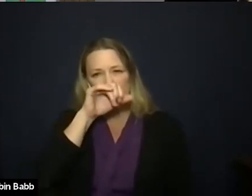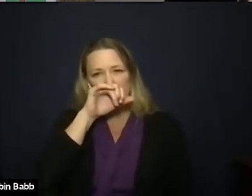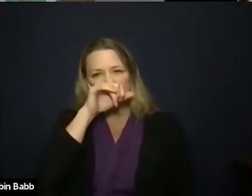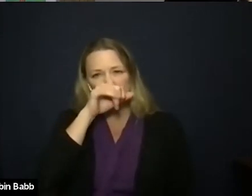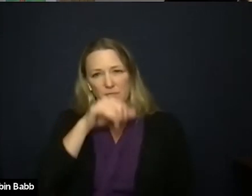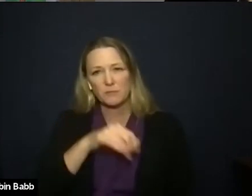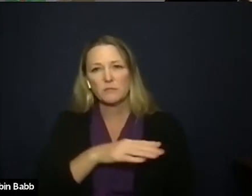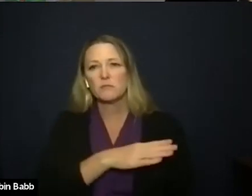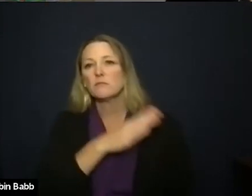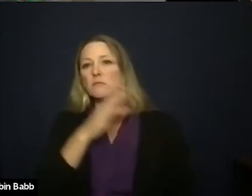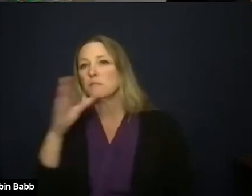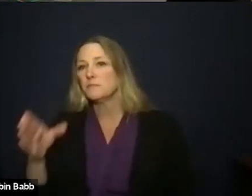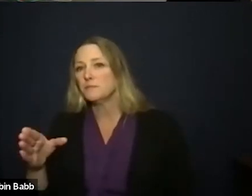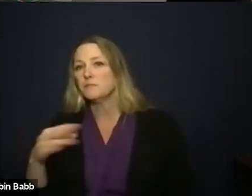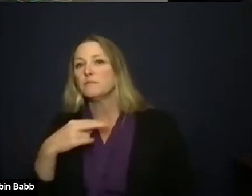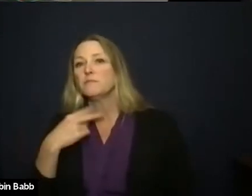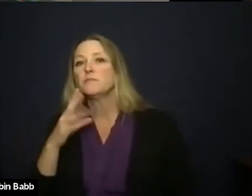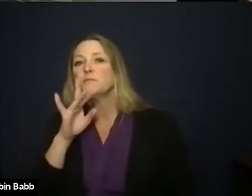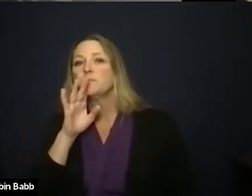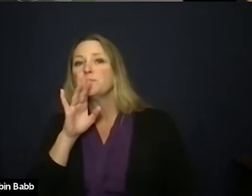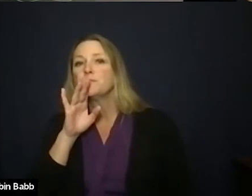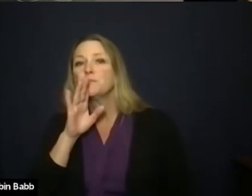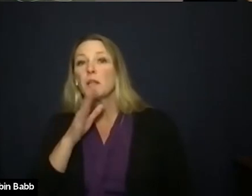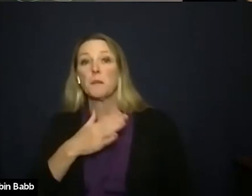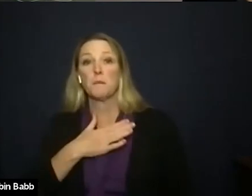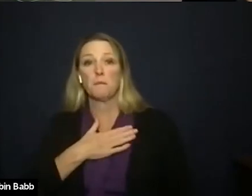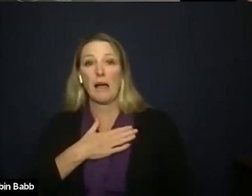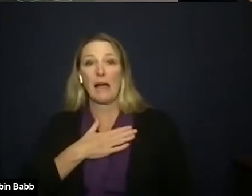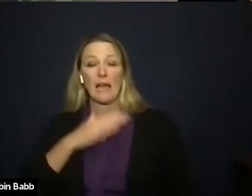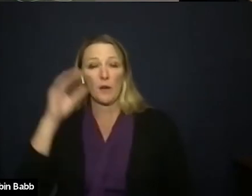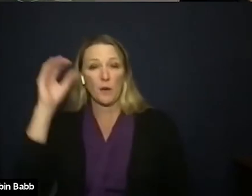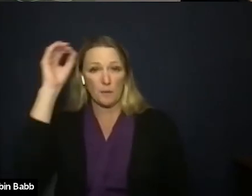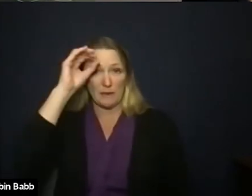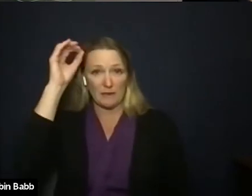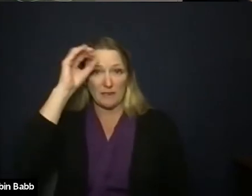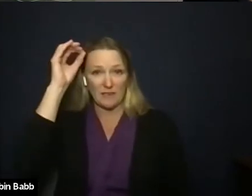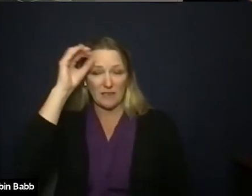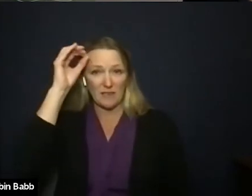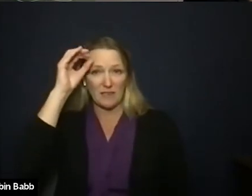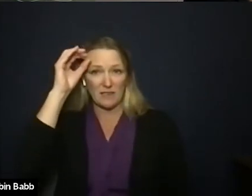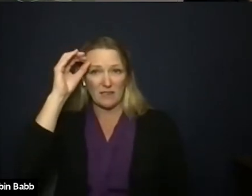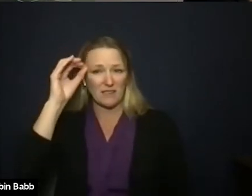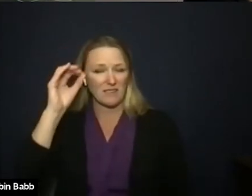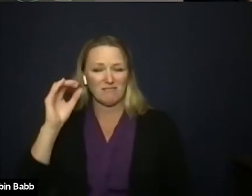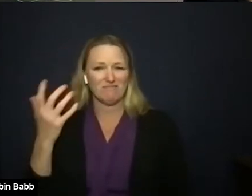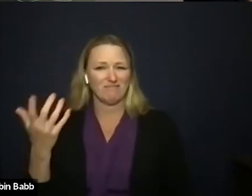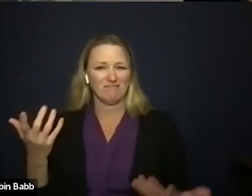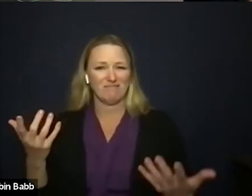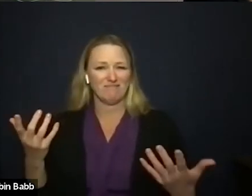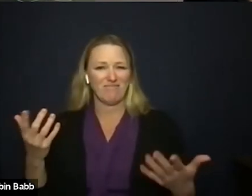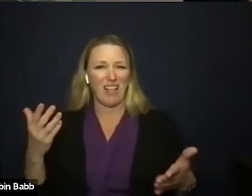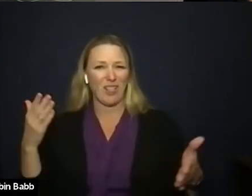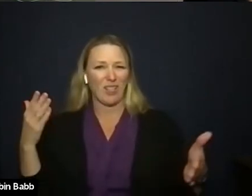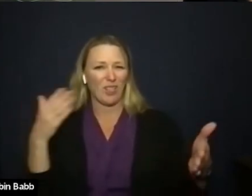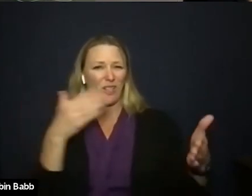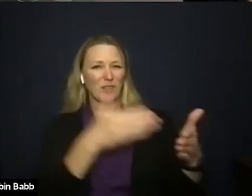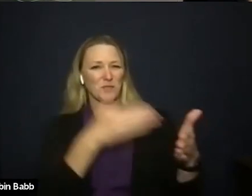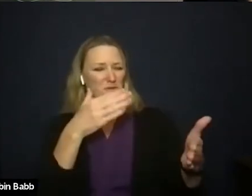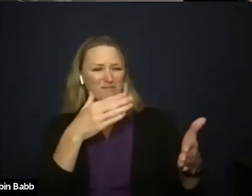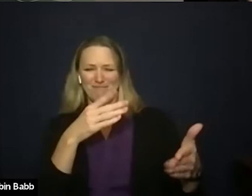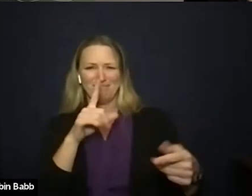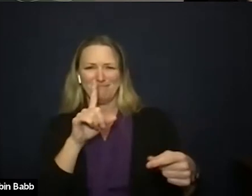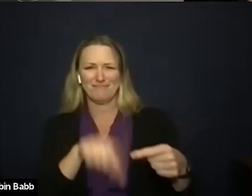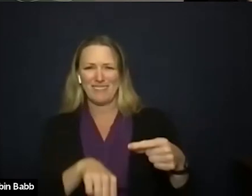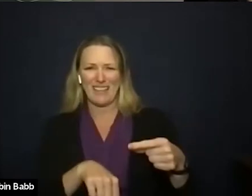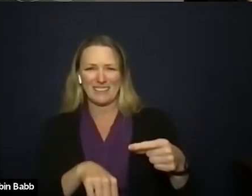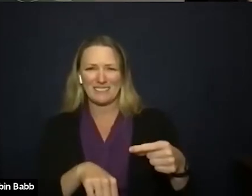in my opinion there is no basis whatsoever for a lawsuit arising from a